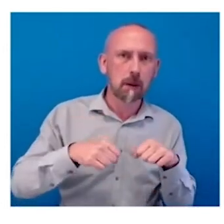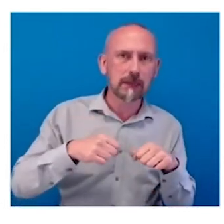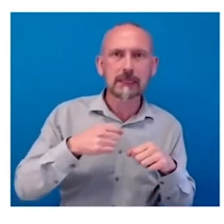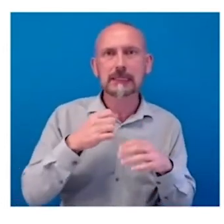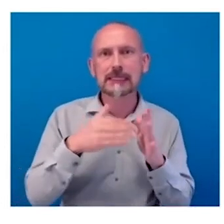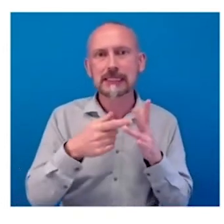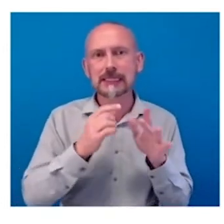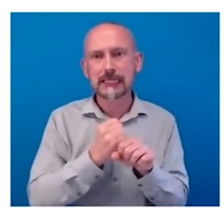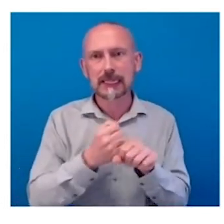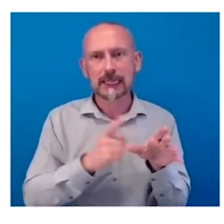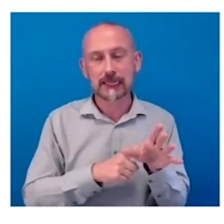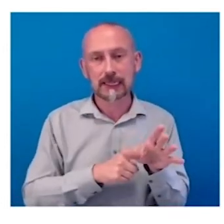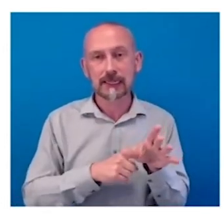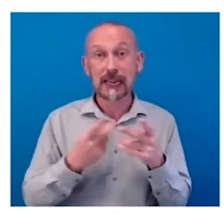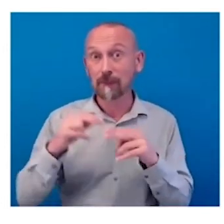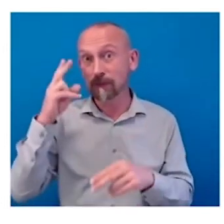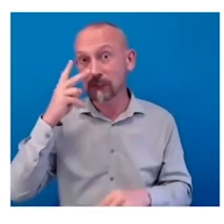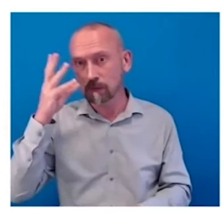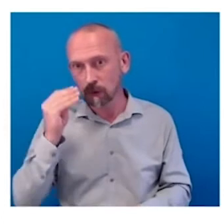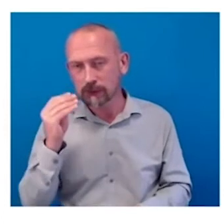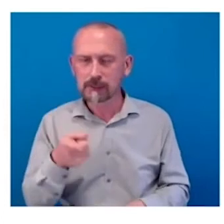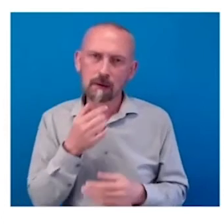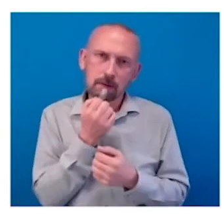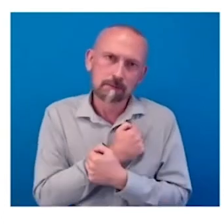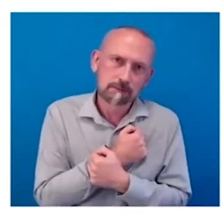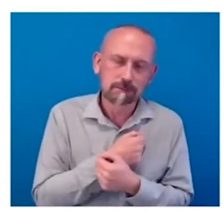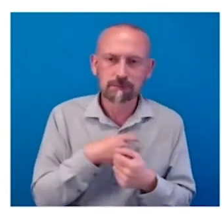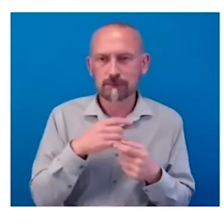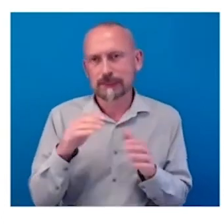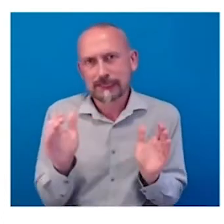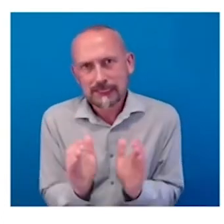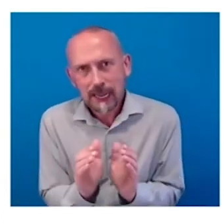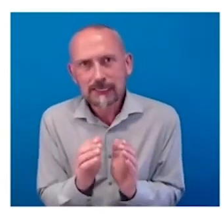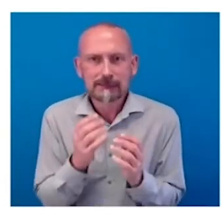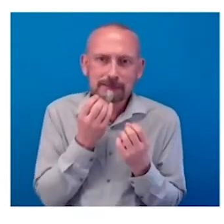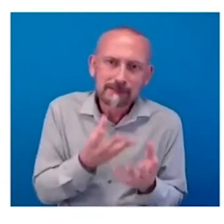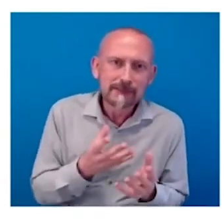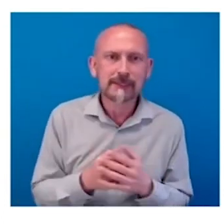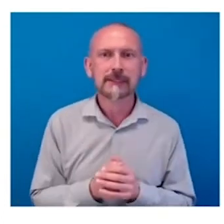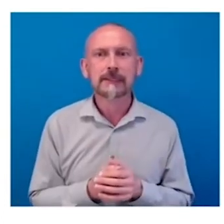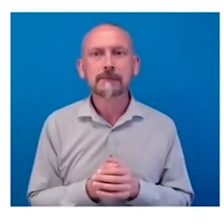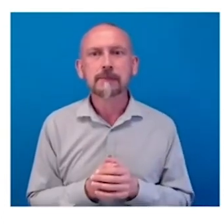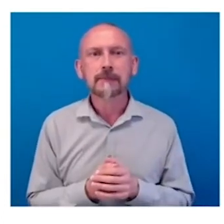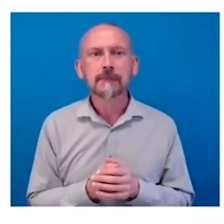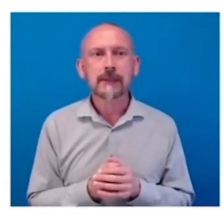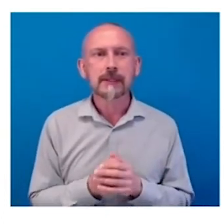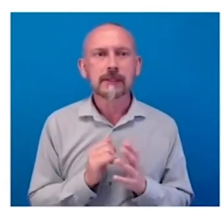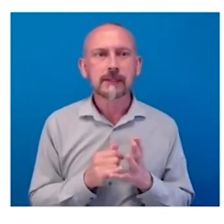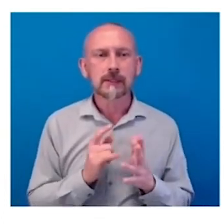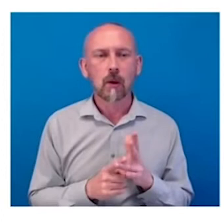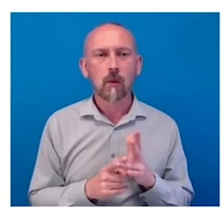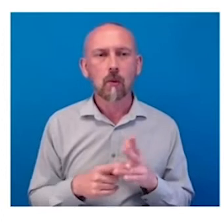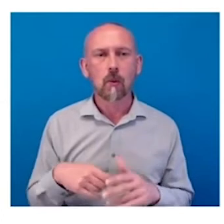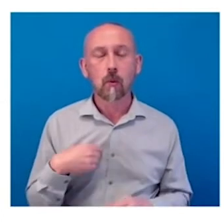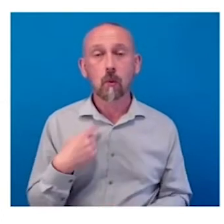and tiny and adorable. So you just imagine that. One of the main areas where